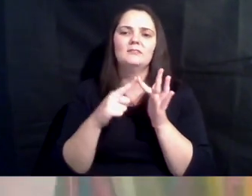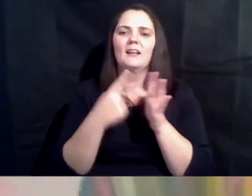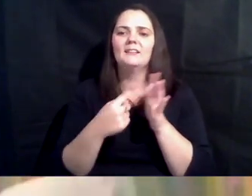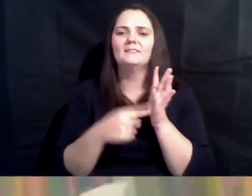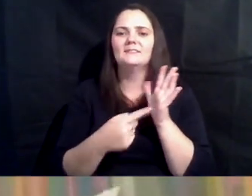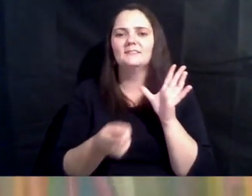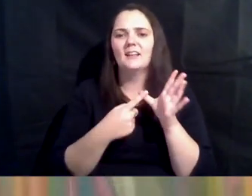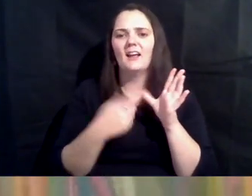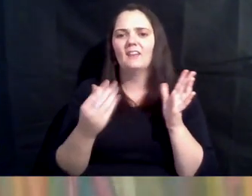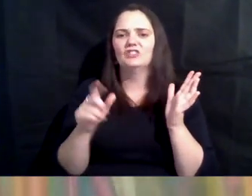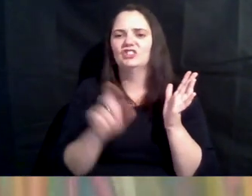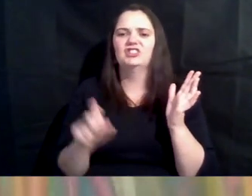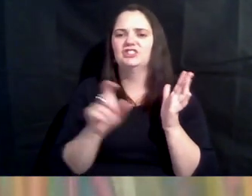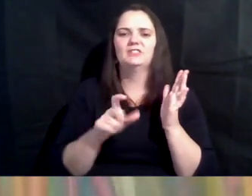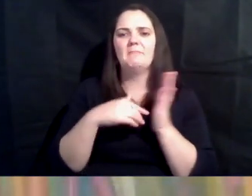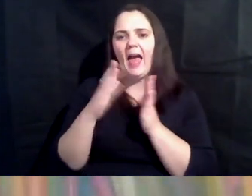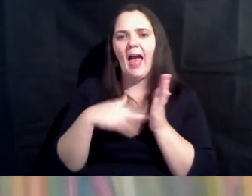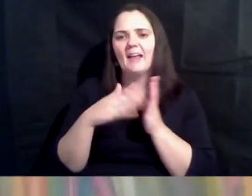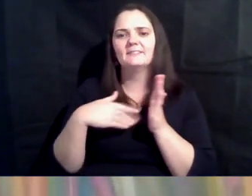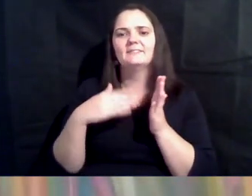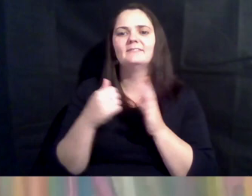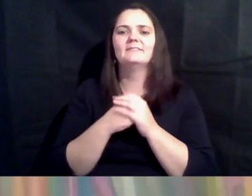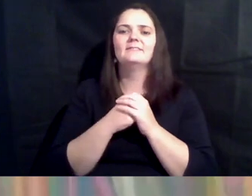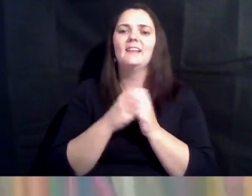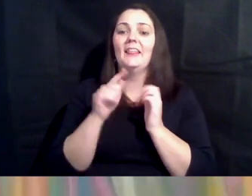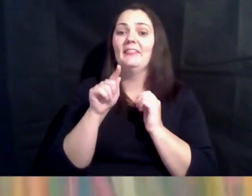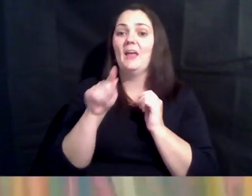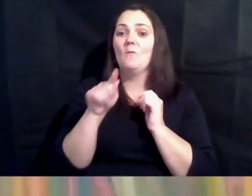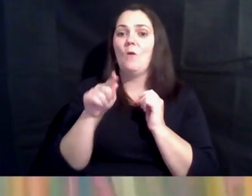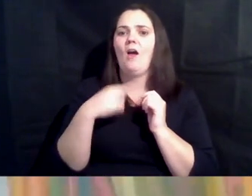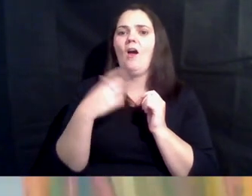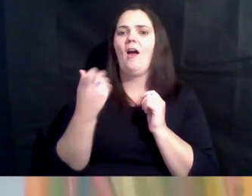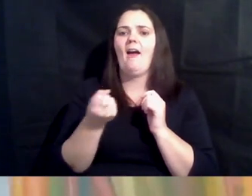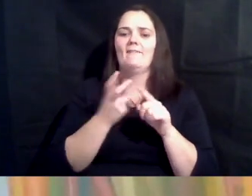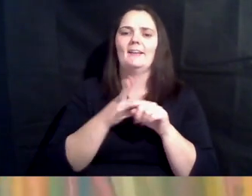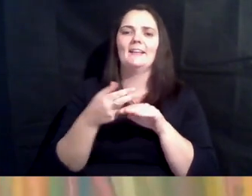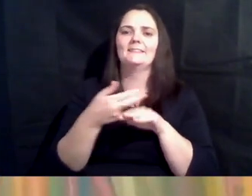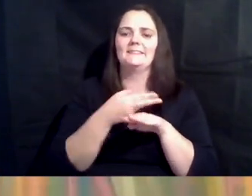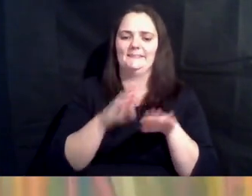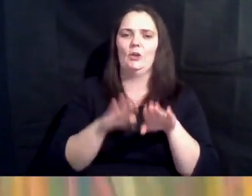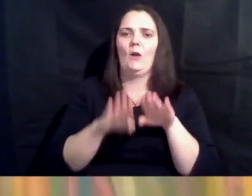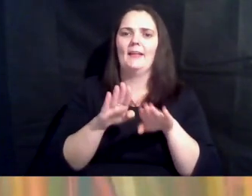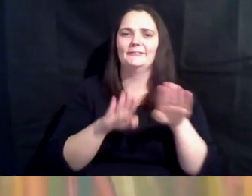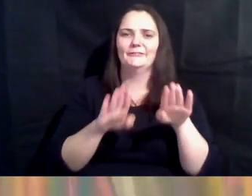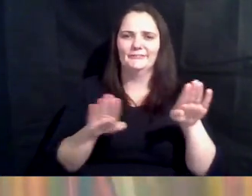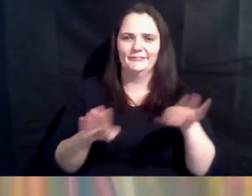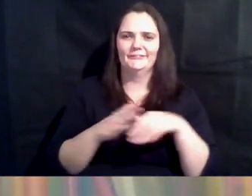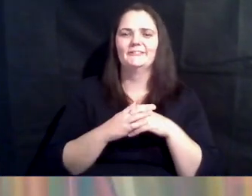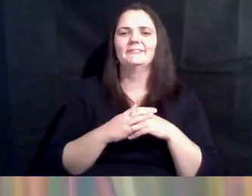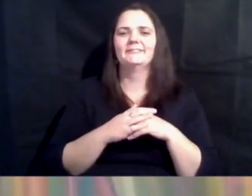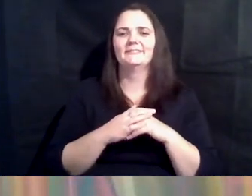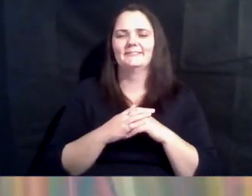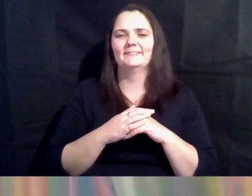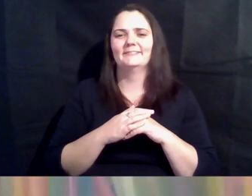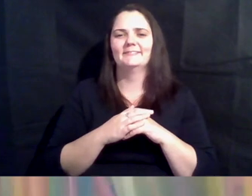and spray paint and all sorts of things. This zine here, I've done a collage on the front. And then